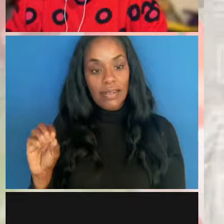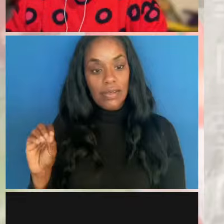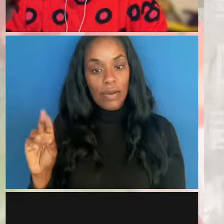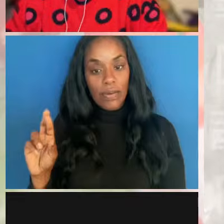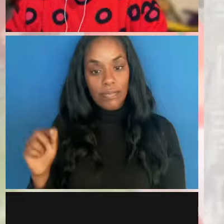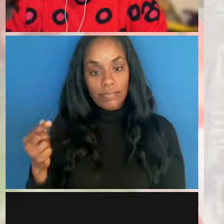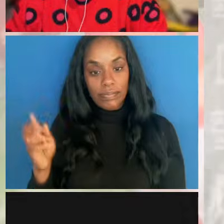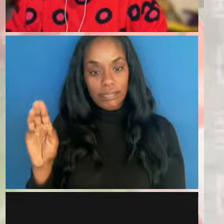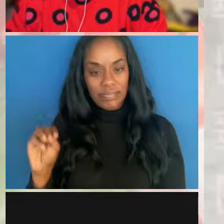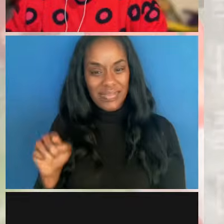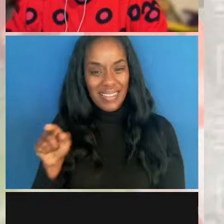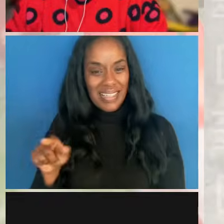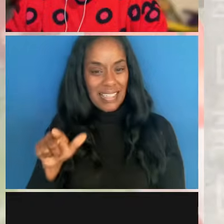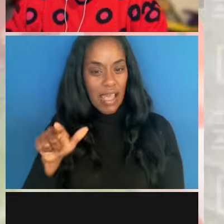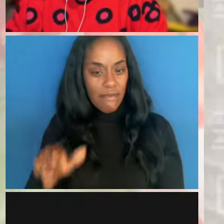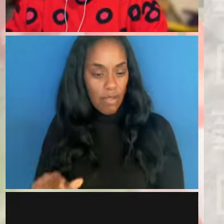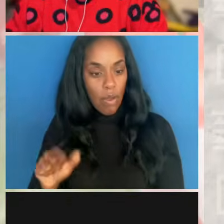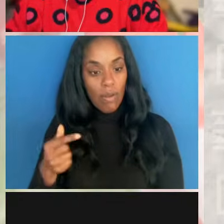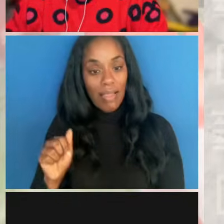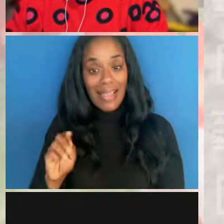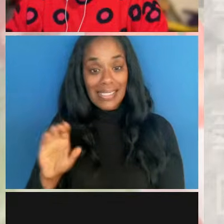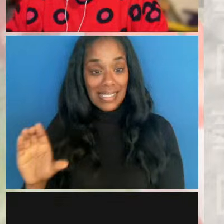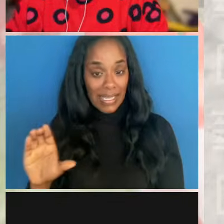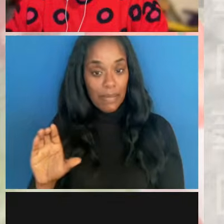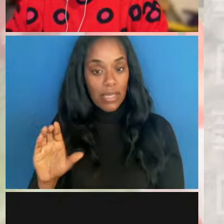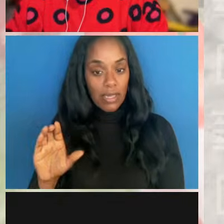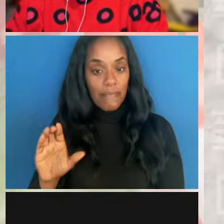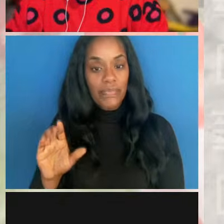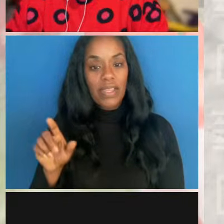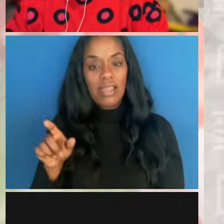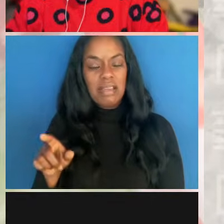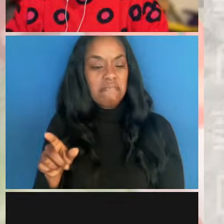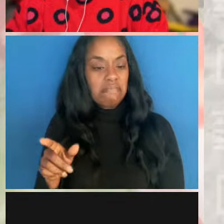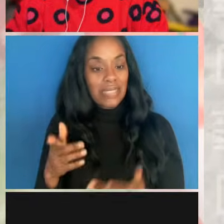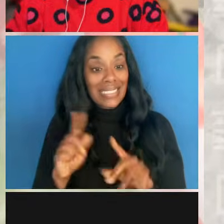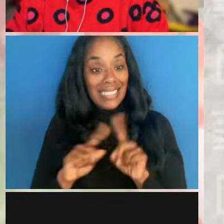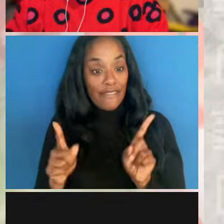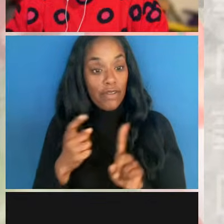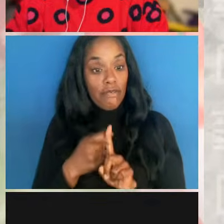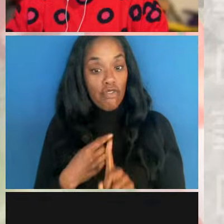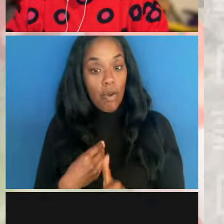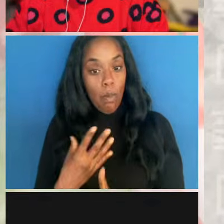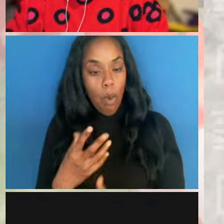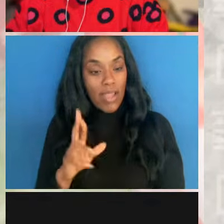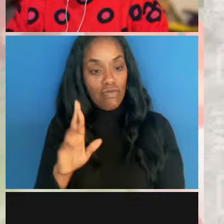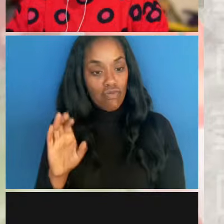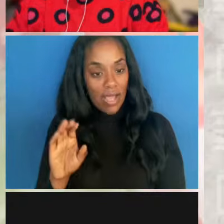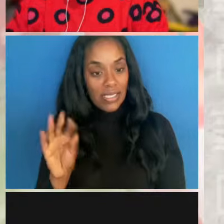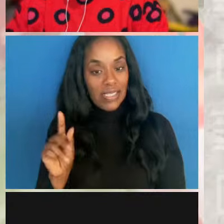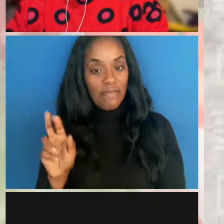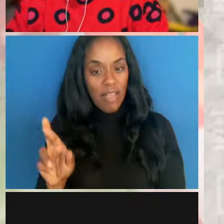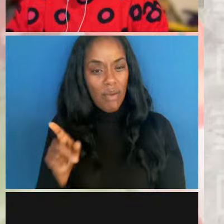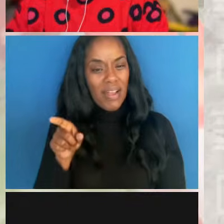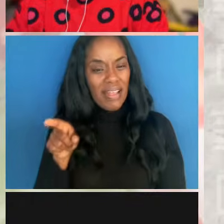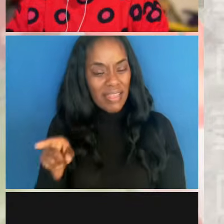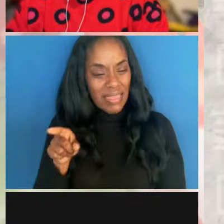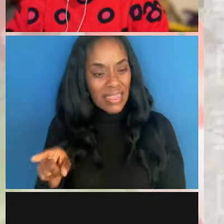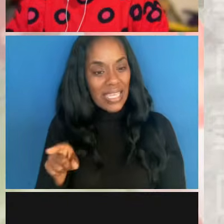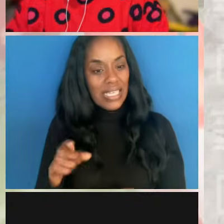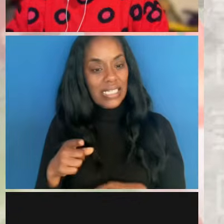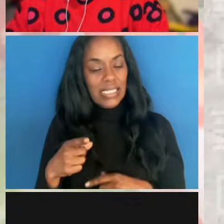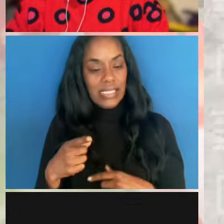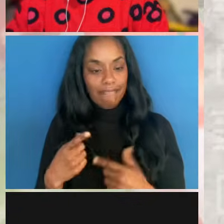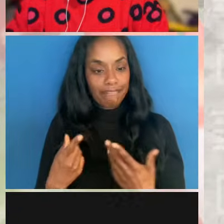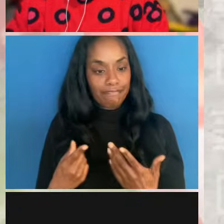unlike refined bright rice or flour, these ancient grains digest slowly, preventing the blood sugar spikes